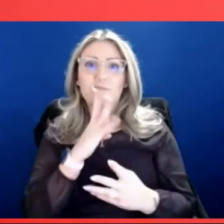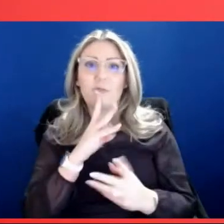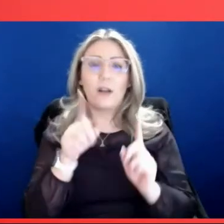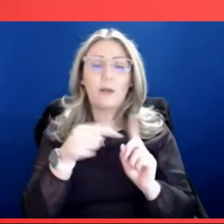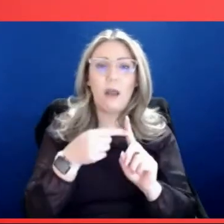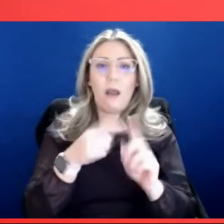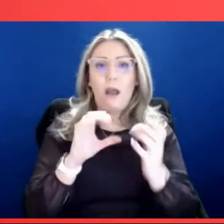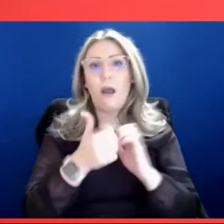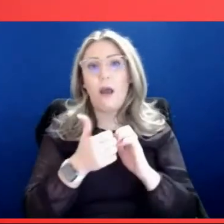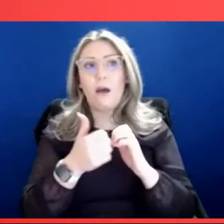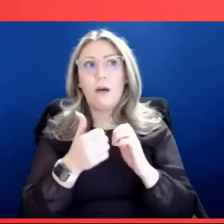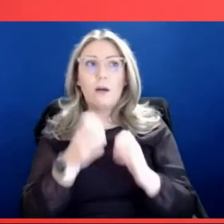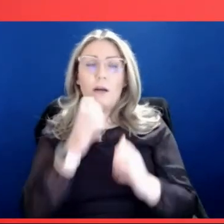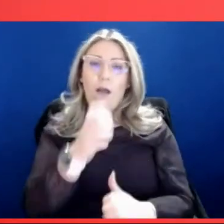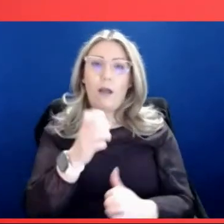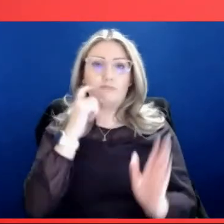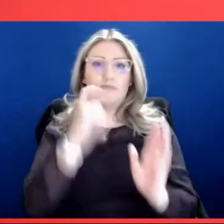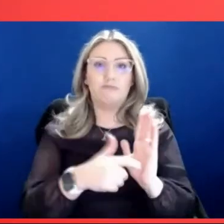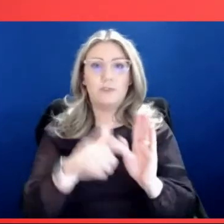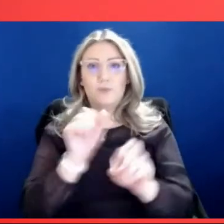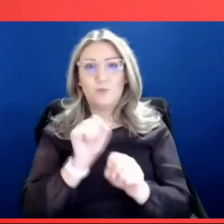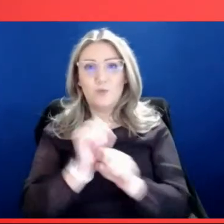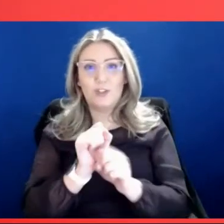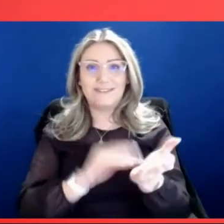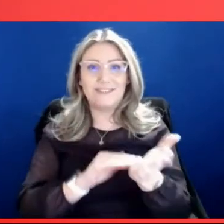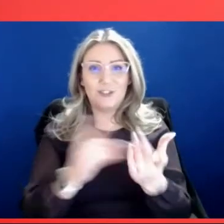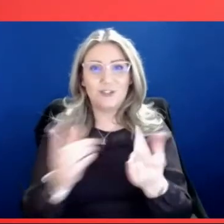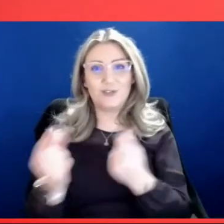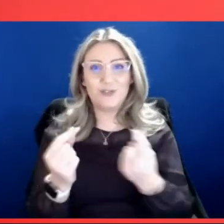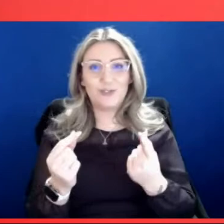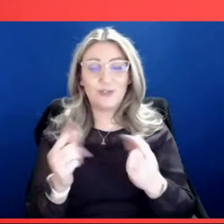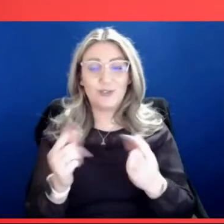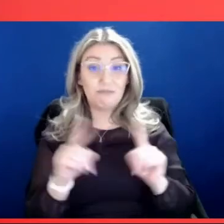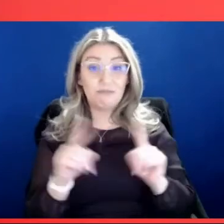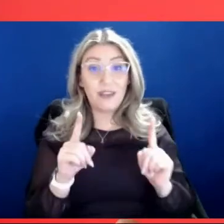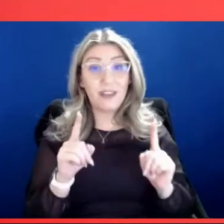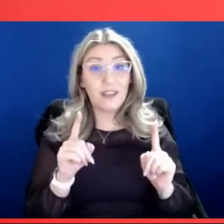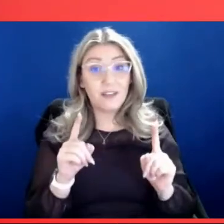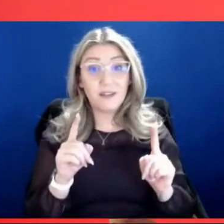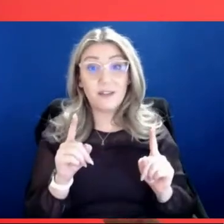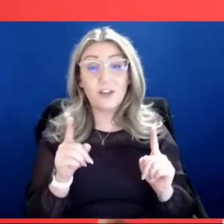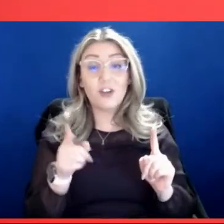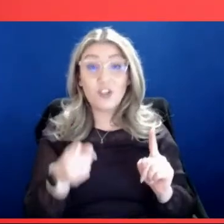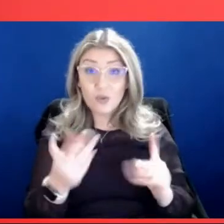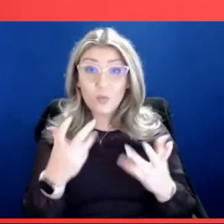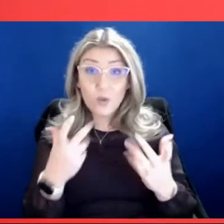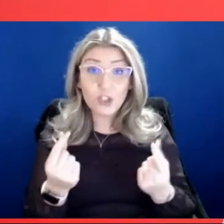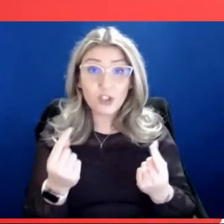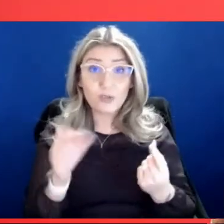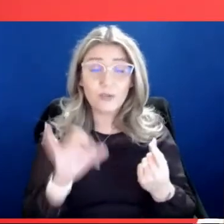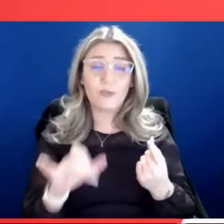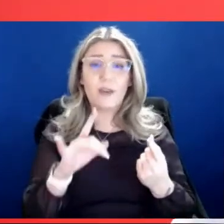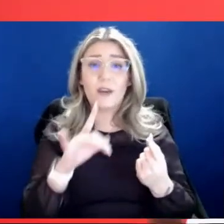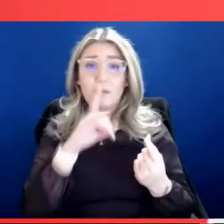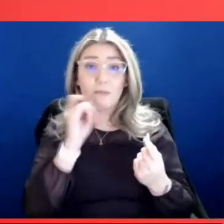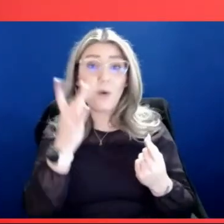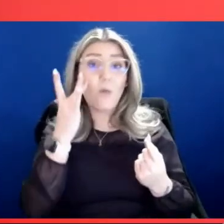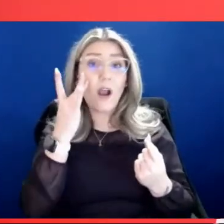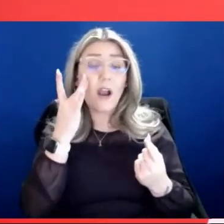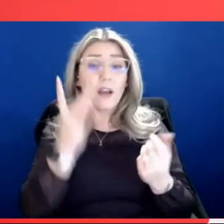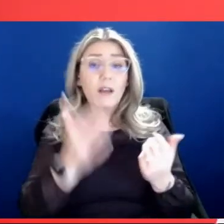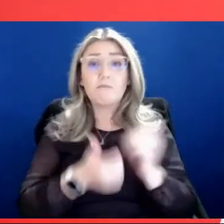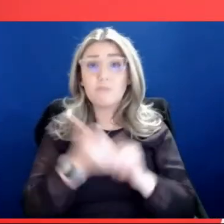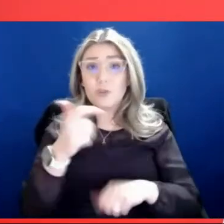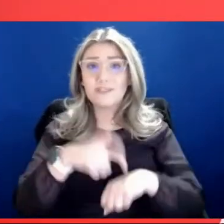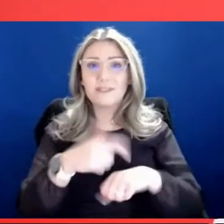work physicians are doing. But you want to do that because you can. Most of the time, Right. there's a good answer,